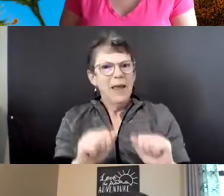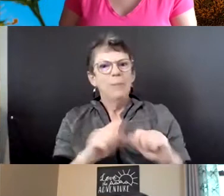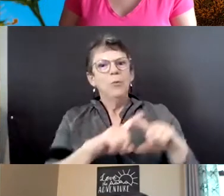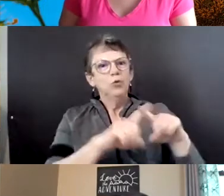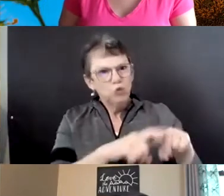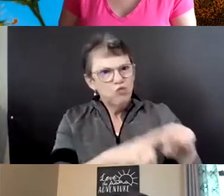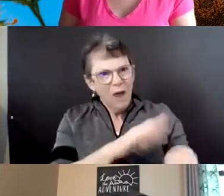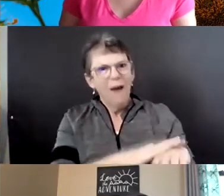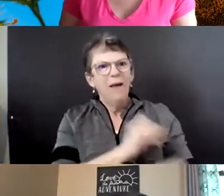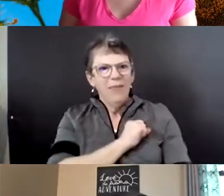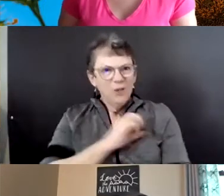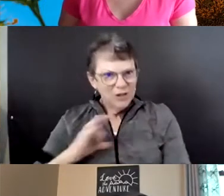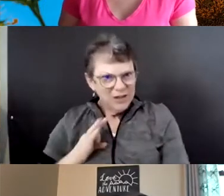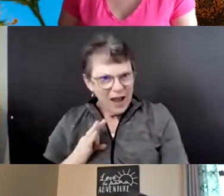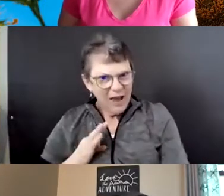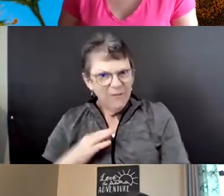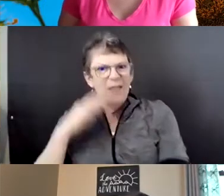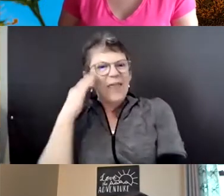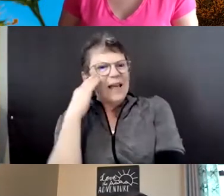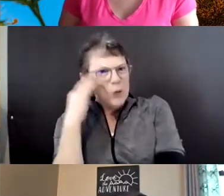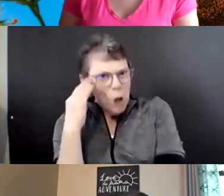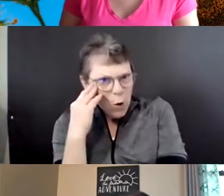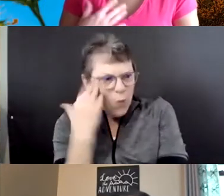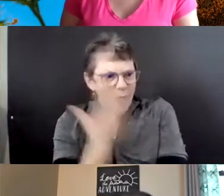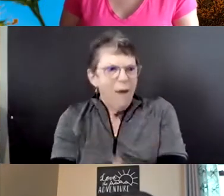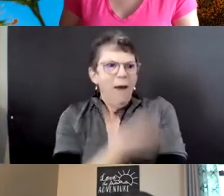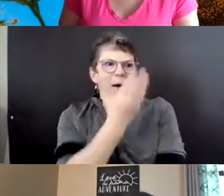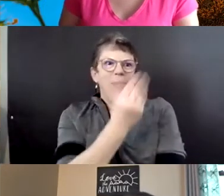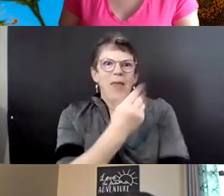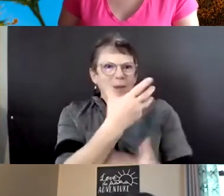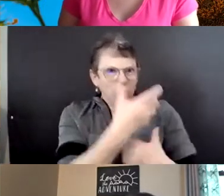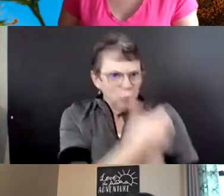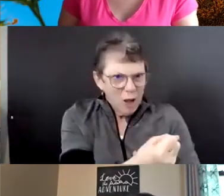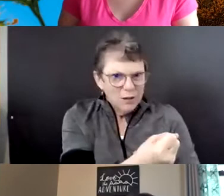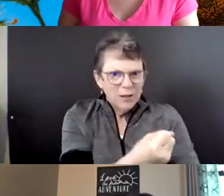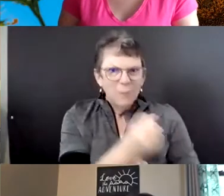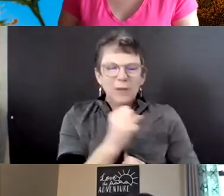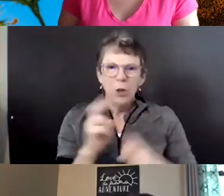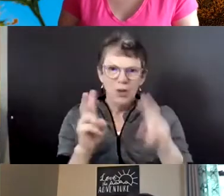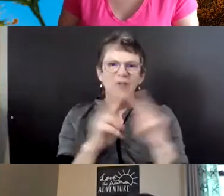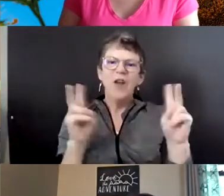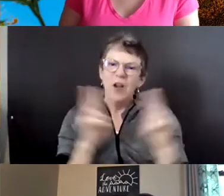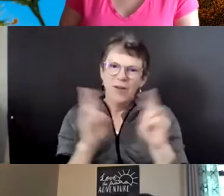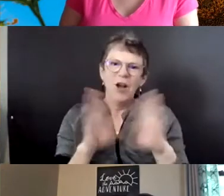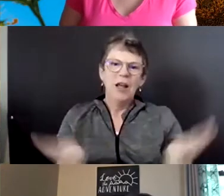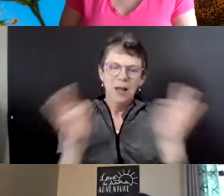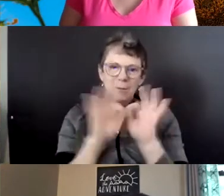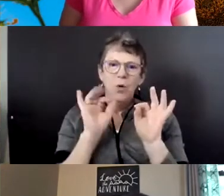them and they can trust. So it's very important to us that this is addressed. So thank you very much for